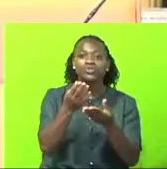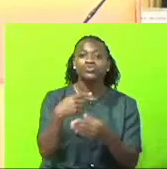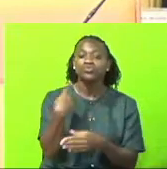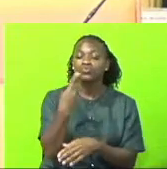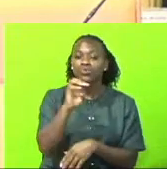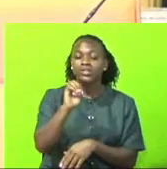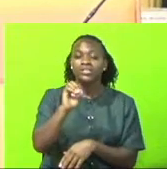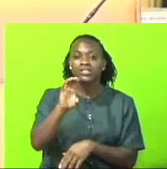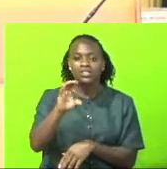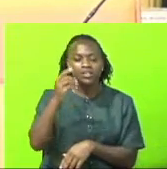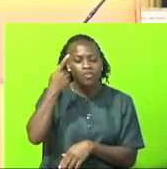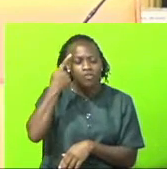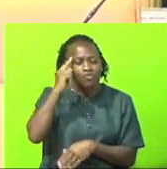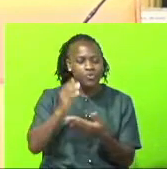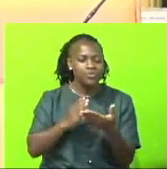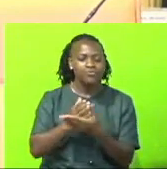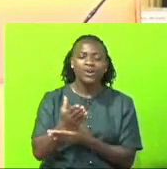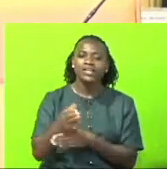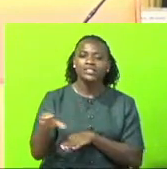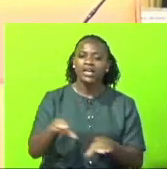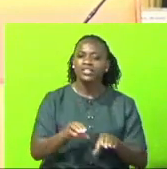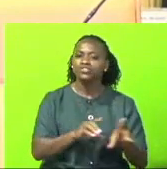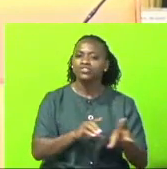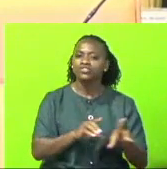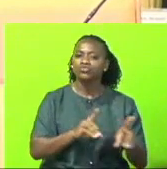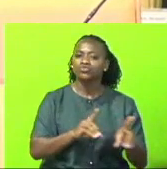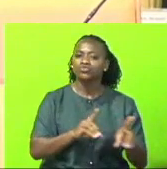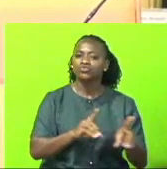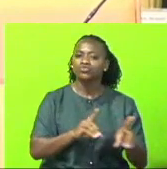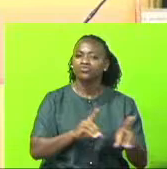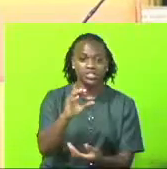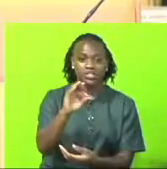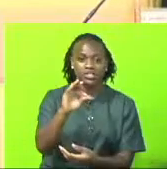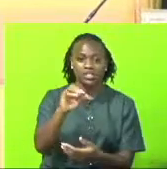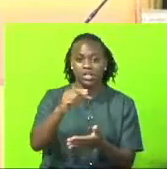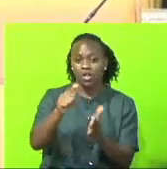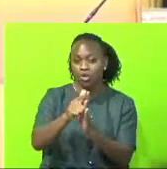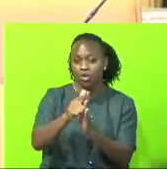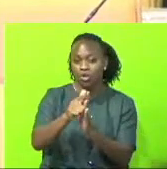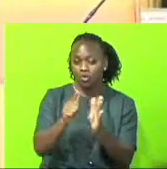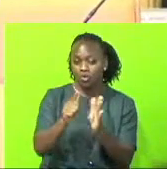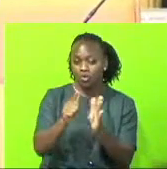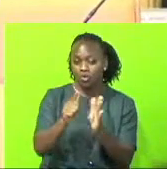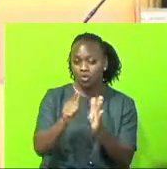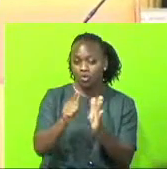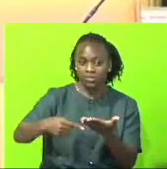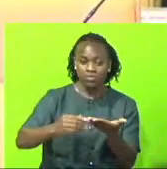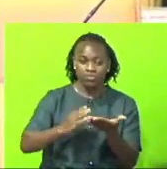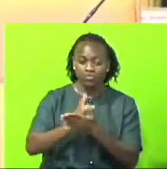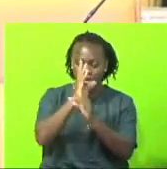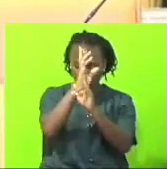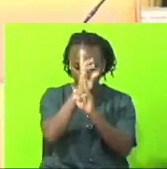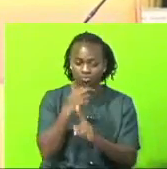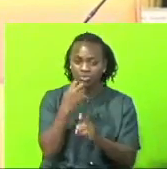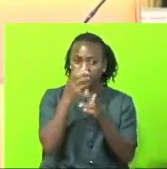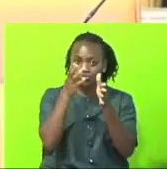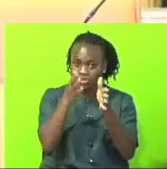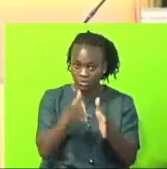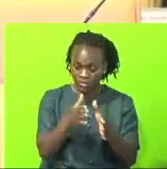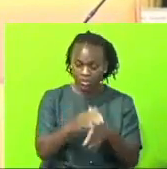the necessary action to be taken in accordance with the law. Signed, the Right Honorable Speaker. Mr.